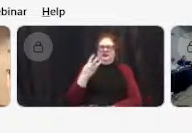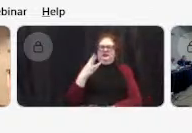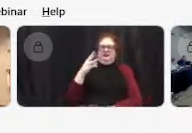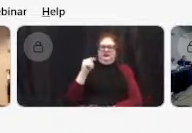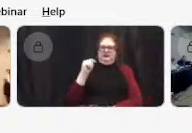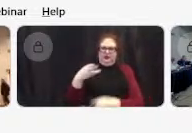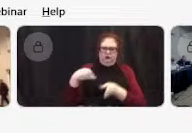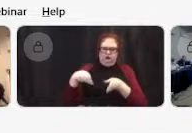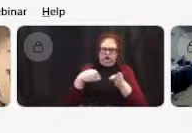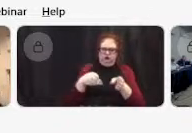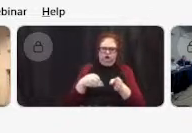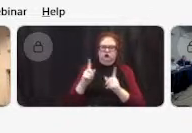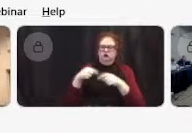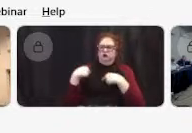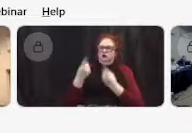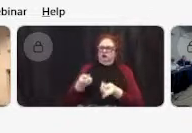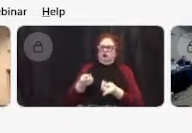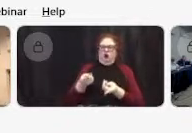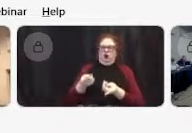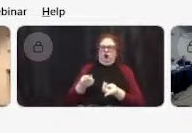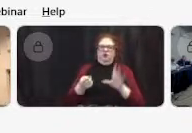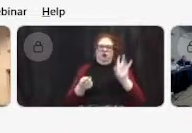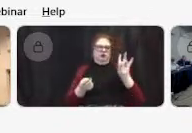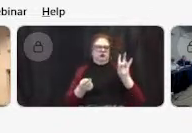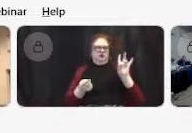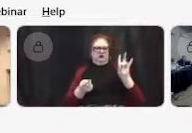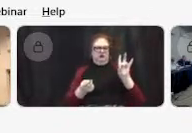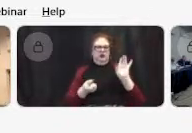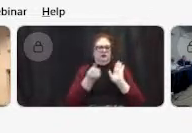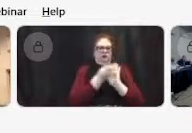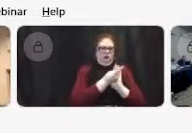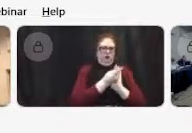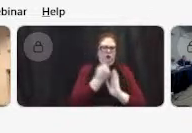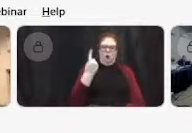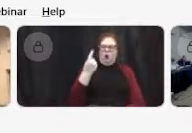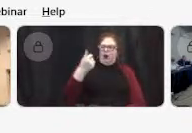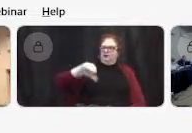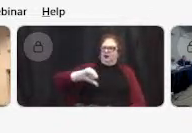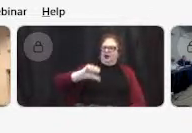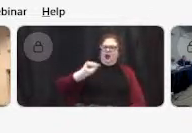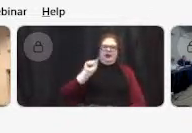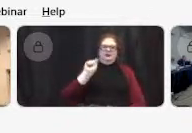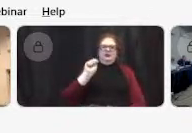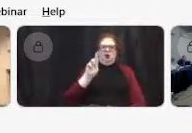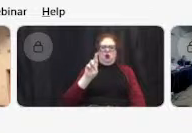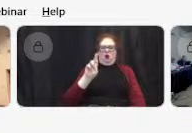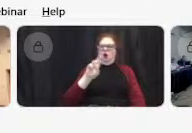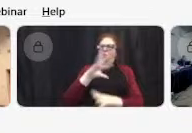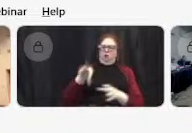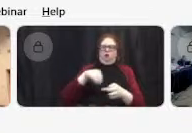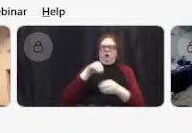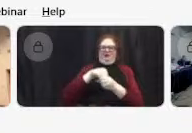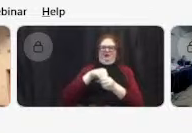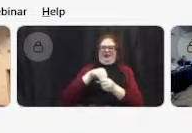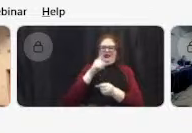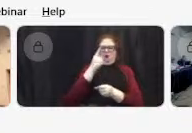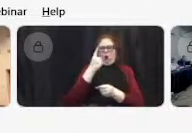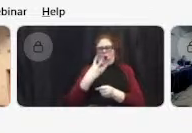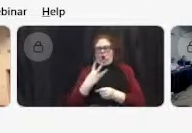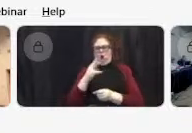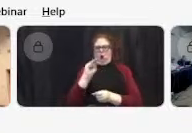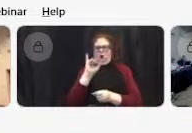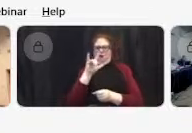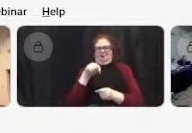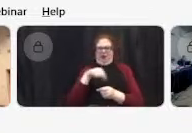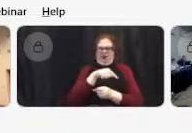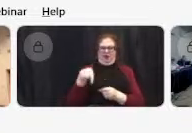So far, there have been 7 approved and 1 denied STR2 application within a quarter mile of this site. Staff does not